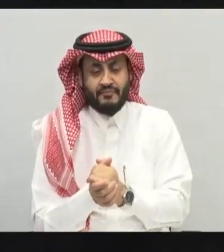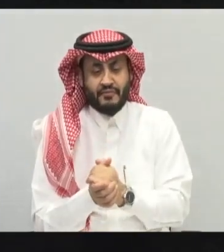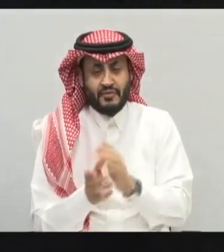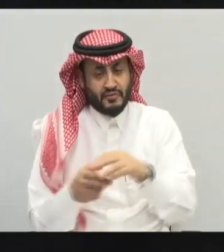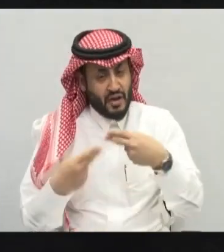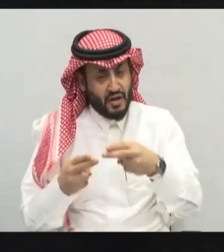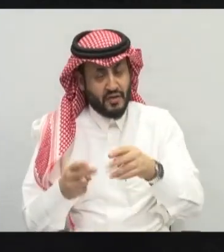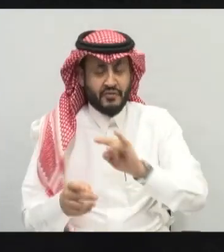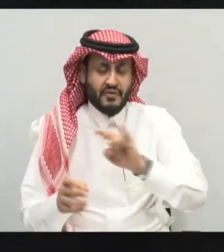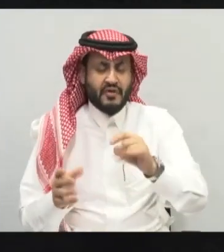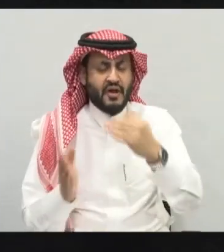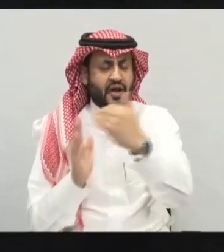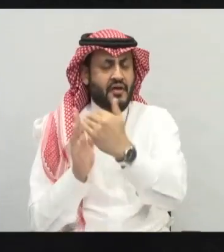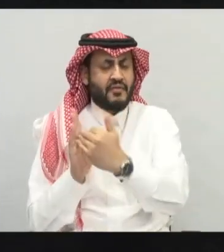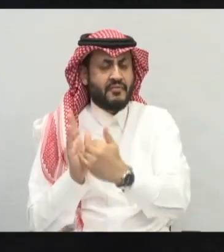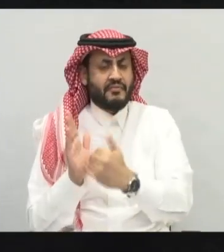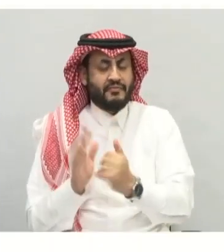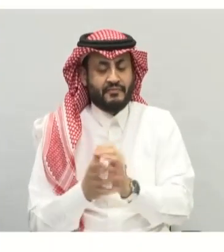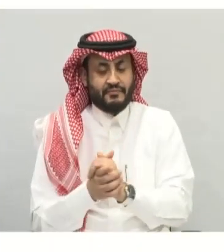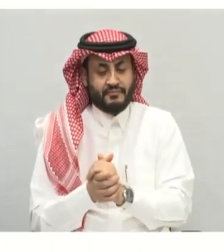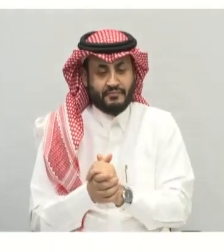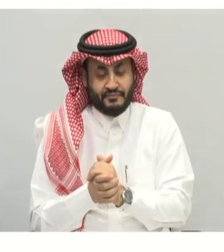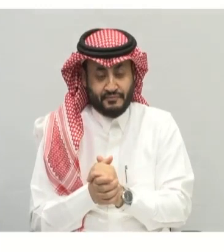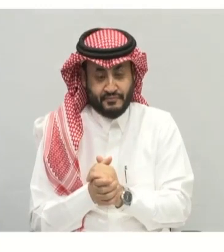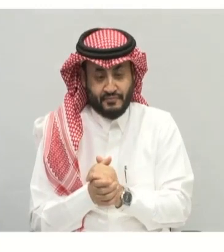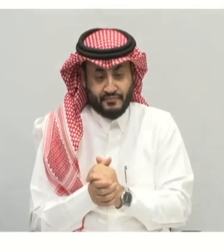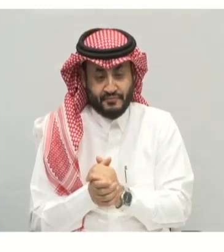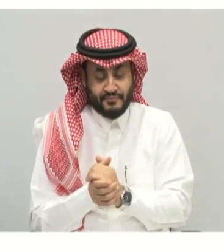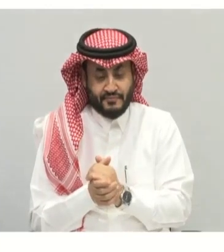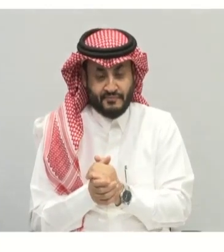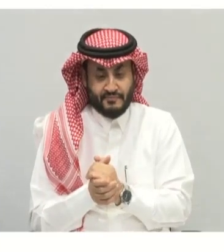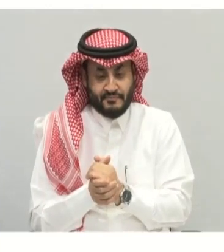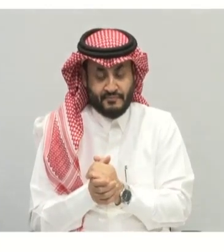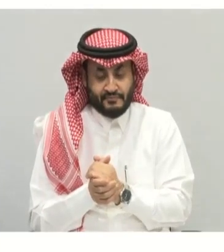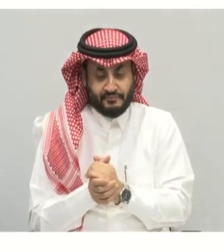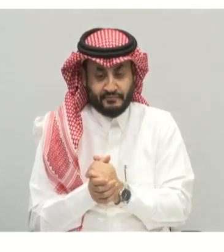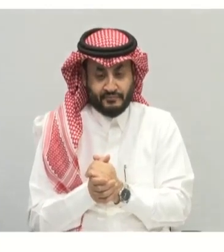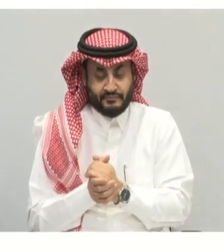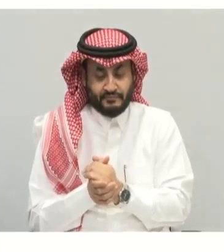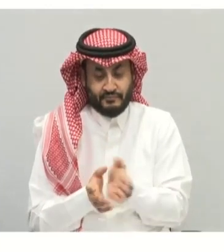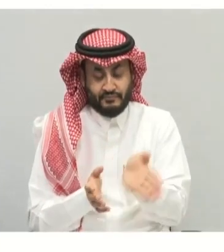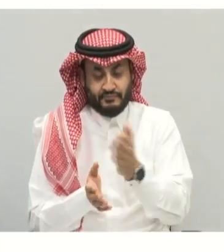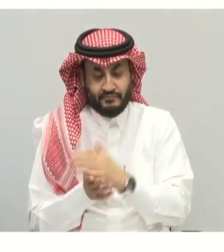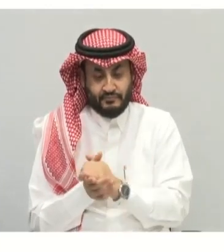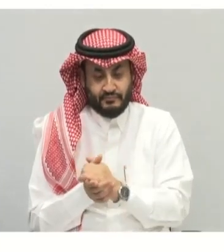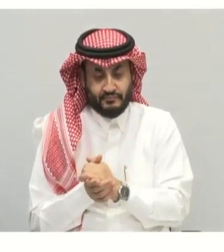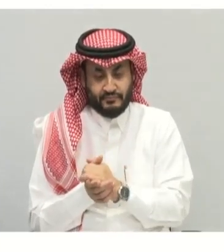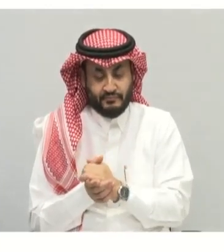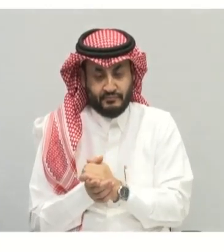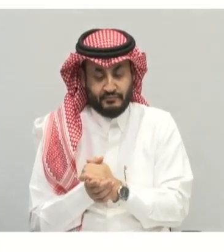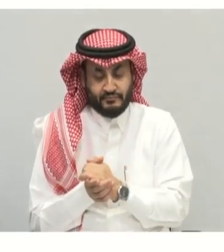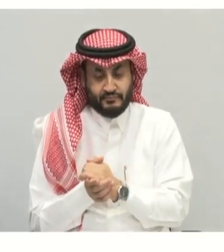allowed and not allowed when they want to come to your country after this we went to